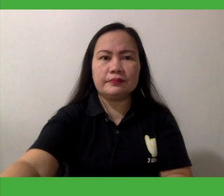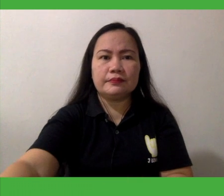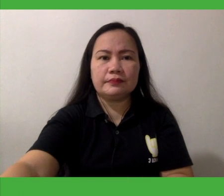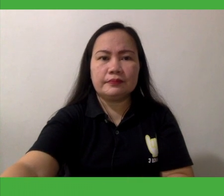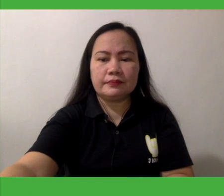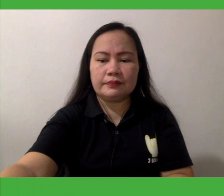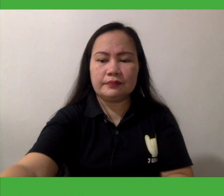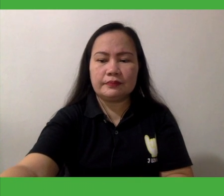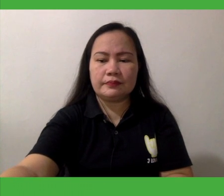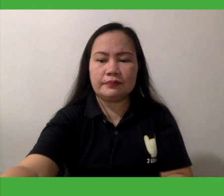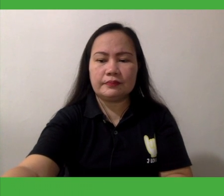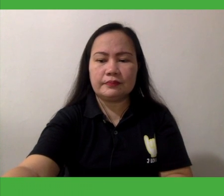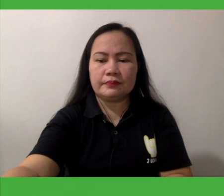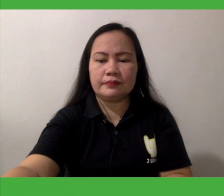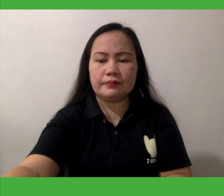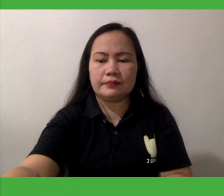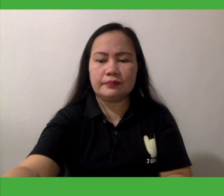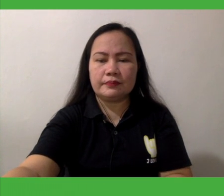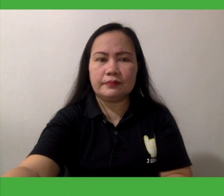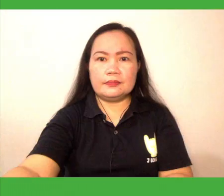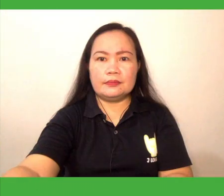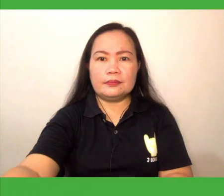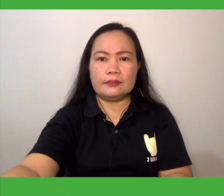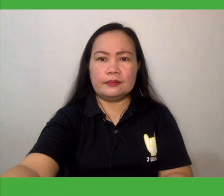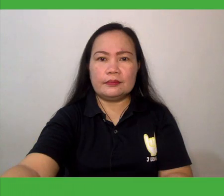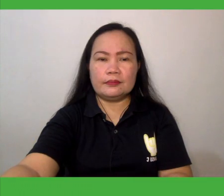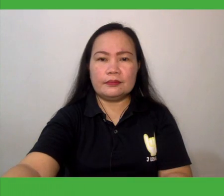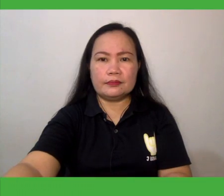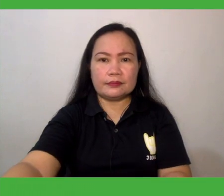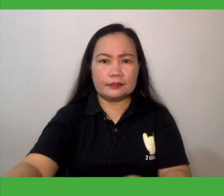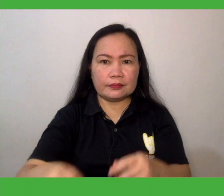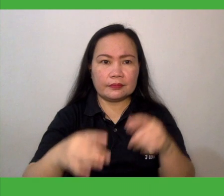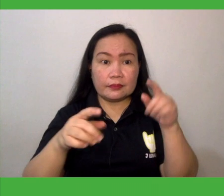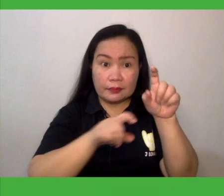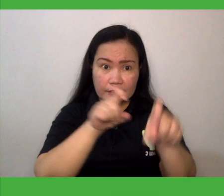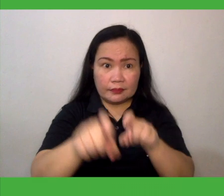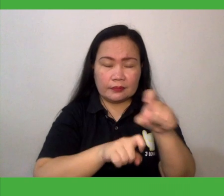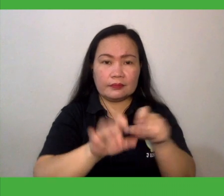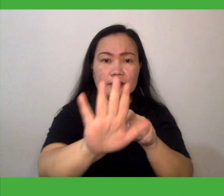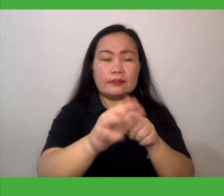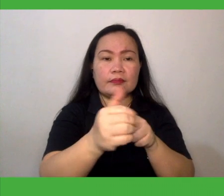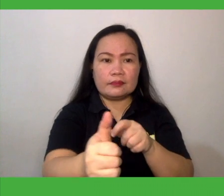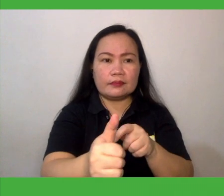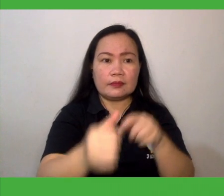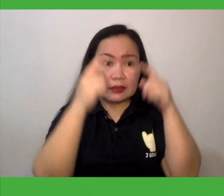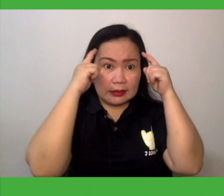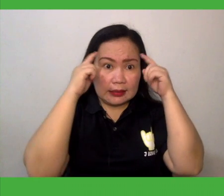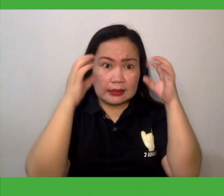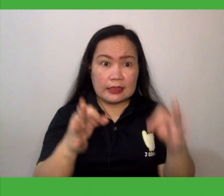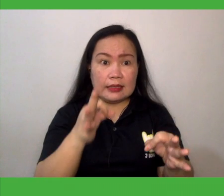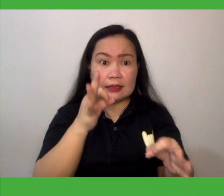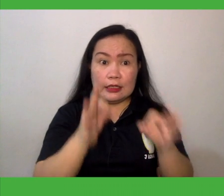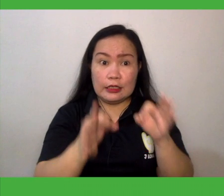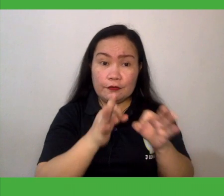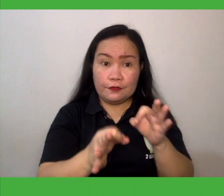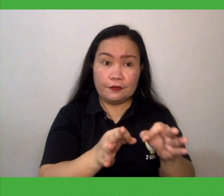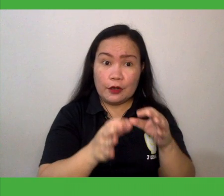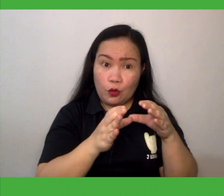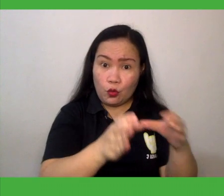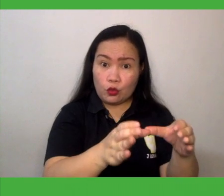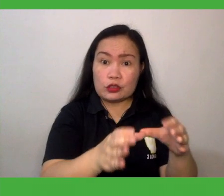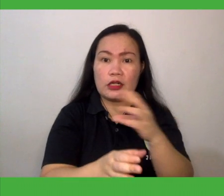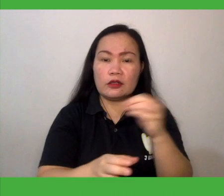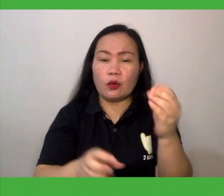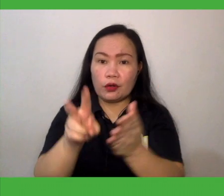have 3 terms. Okay, test yourself. So, decide whether each quantity is a constant or